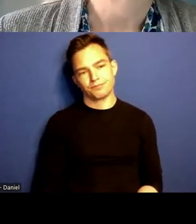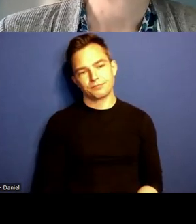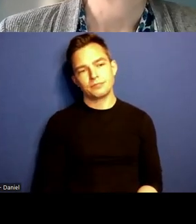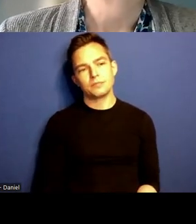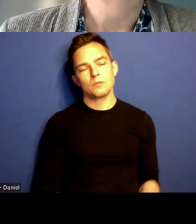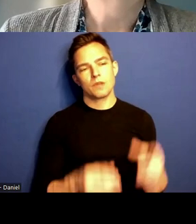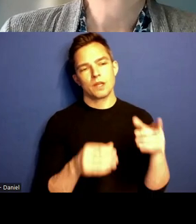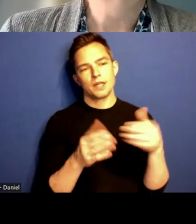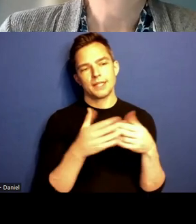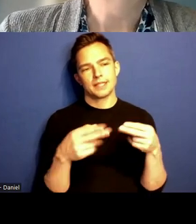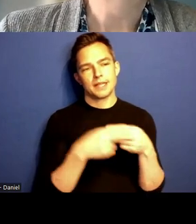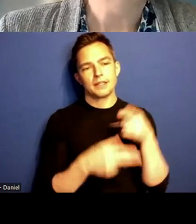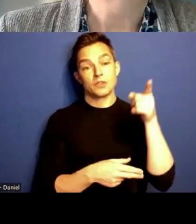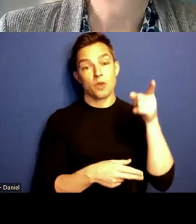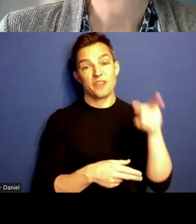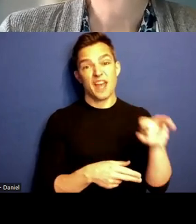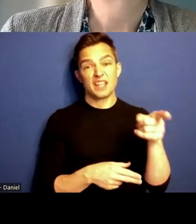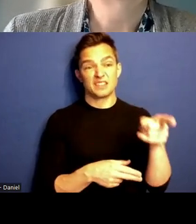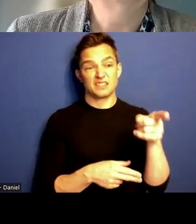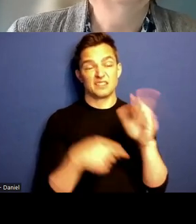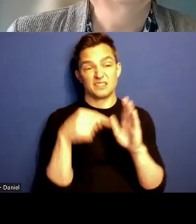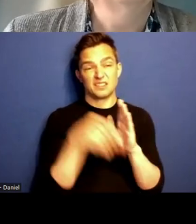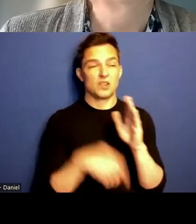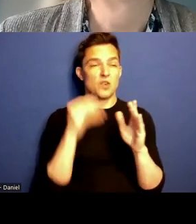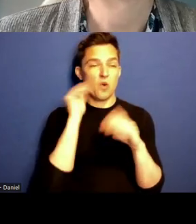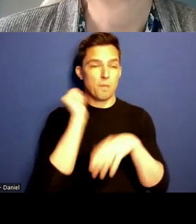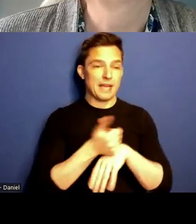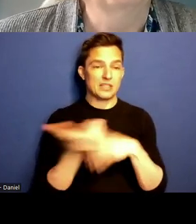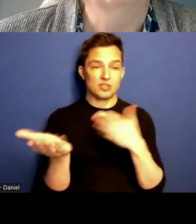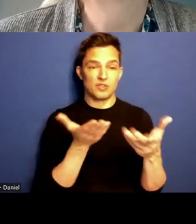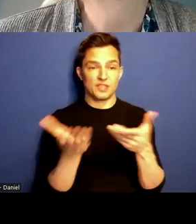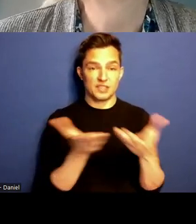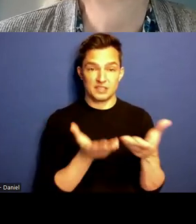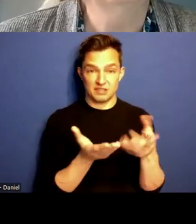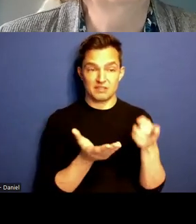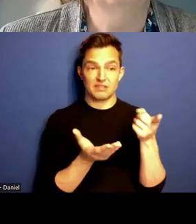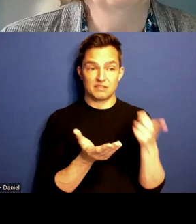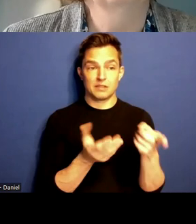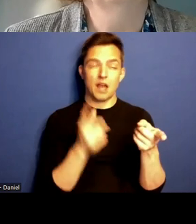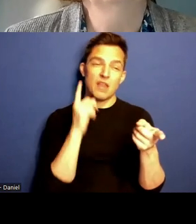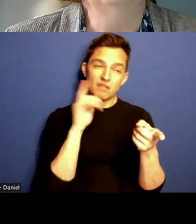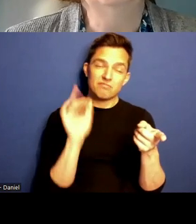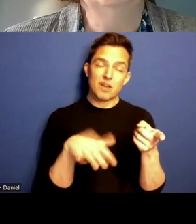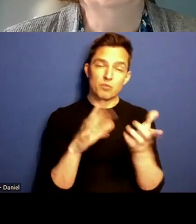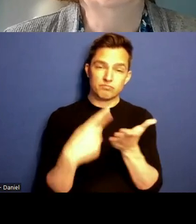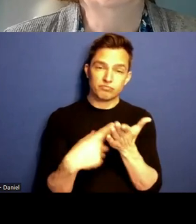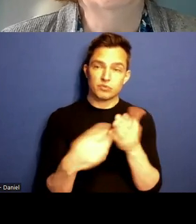So this intensive home-based services are, I think, going to be discussed more